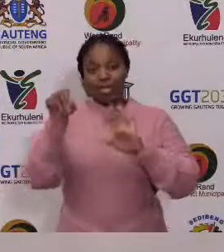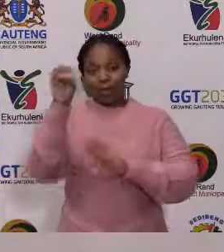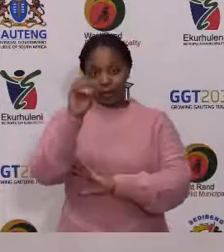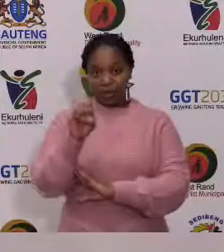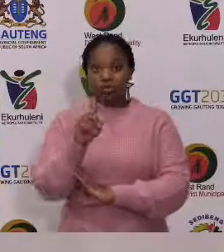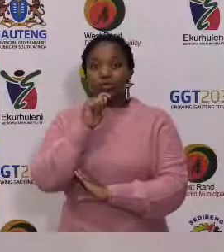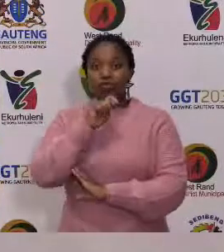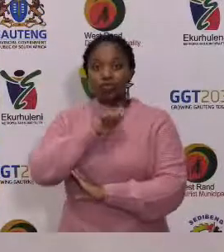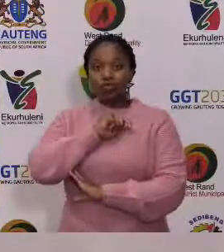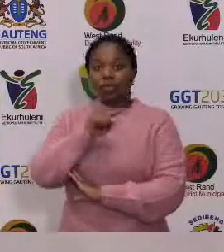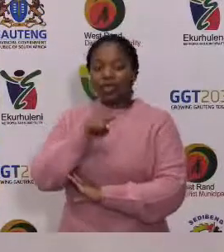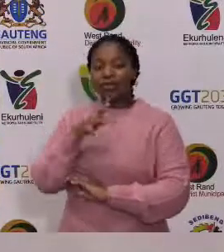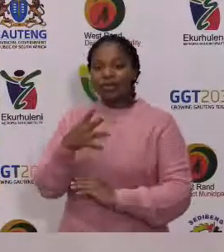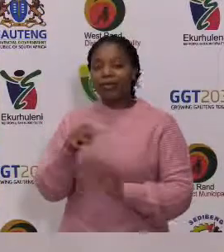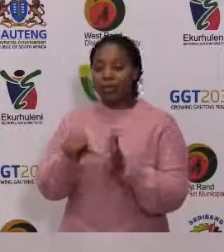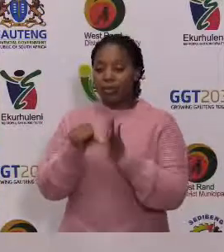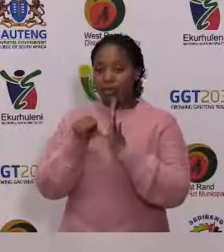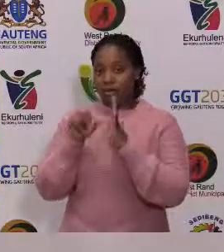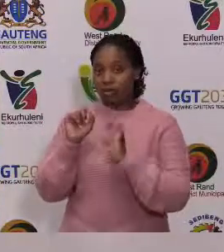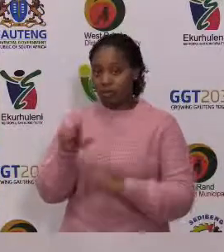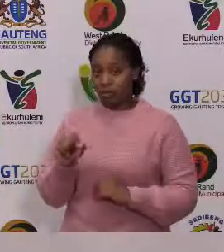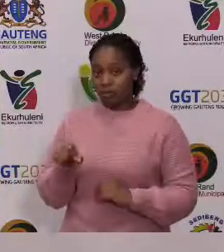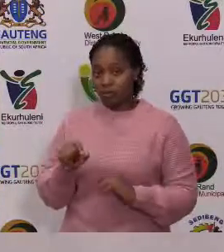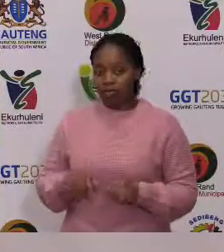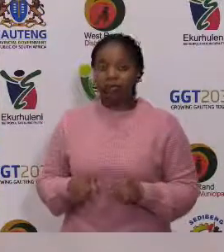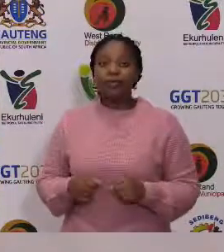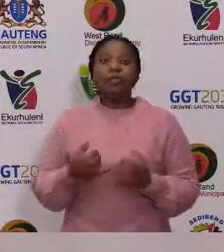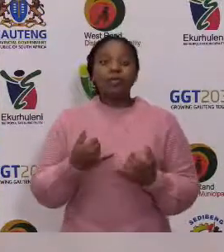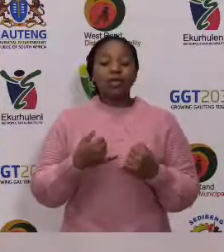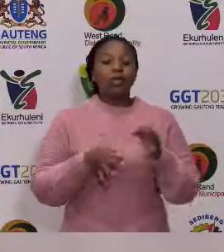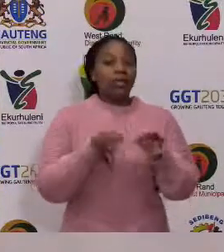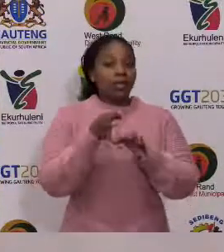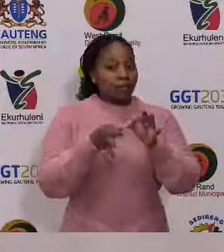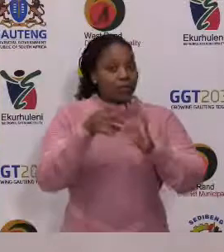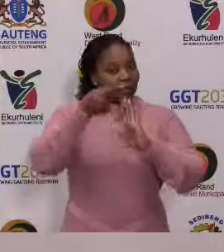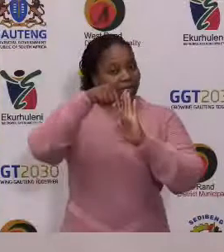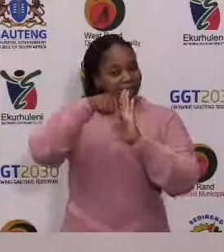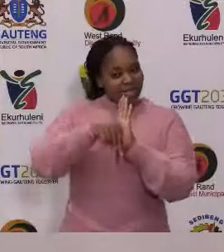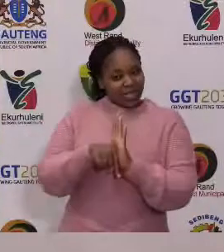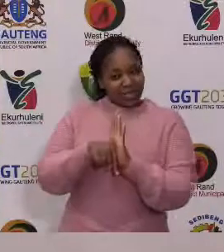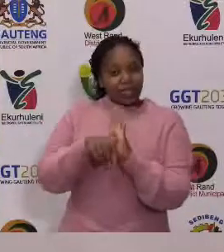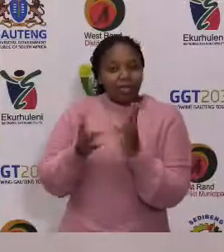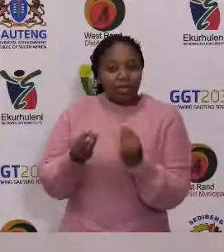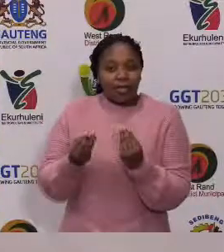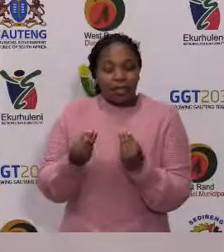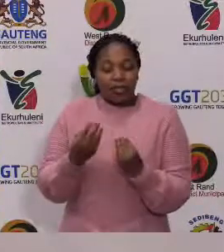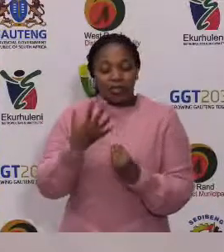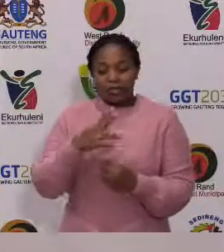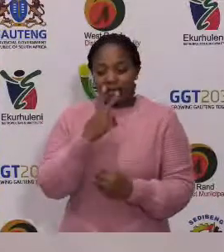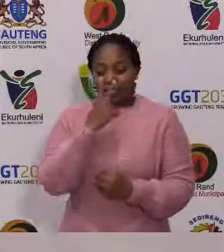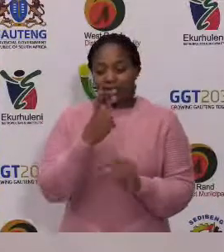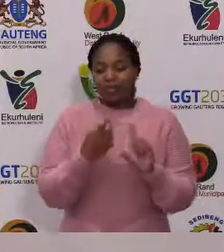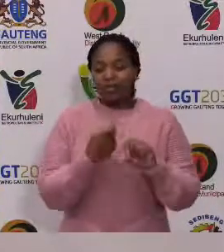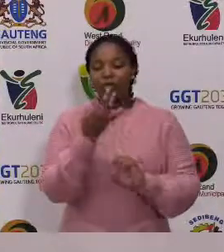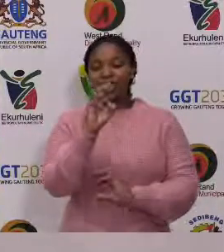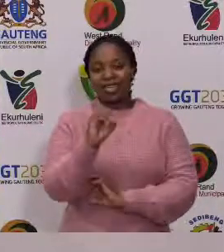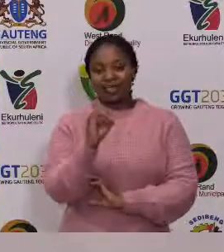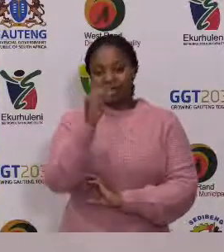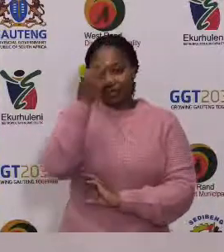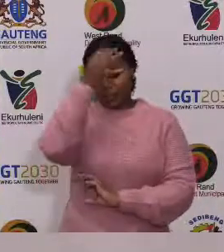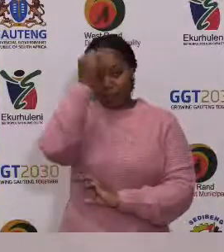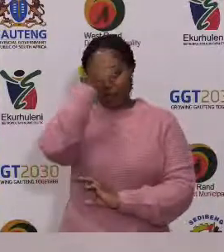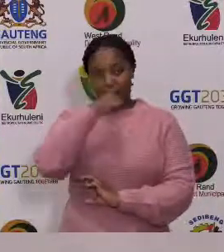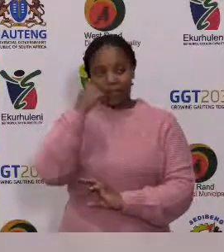fairly significant. I want to go into a little bit more detail of the numbers we've been seeing since the 30th of April. So first, I